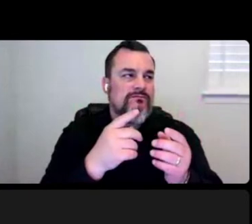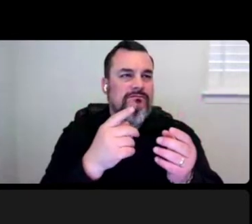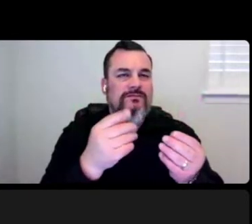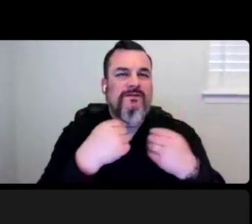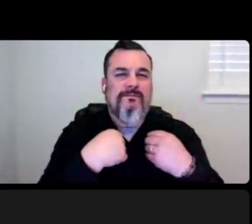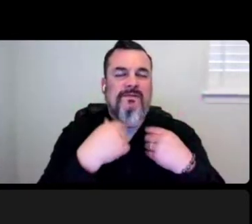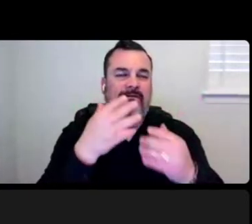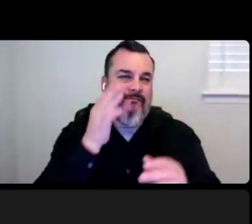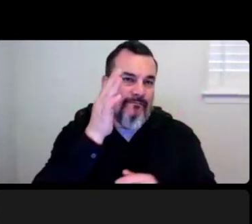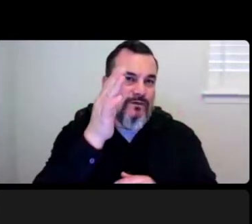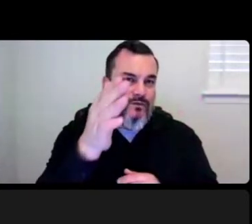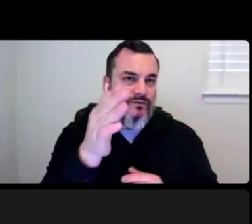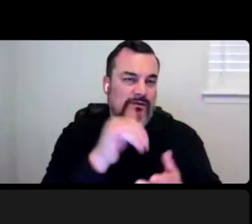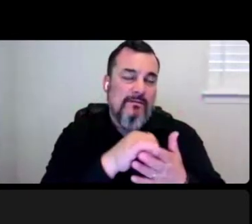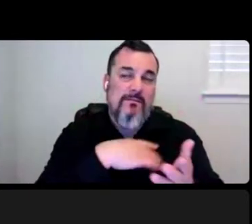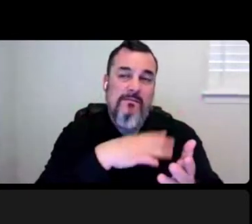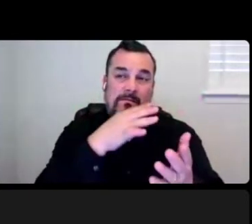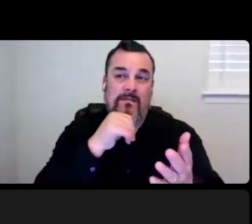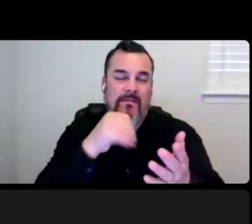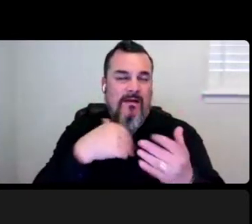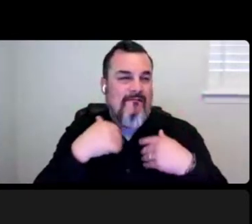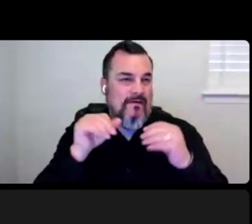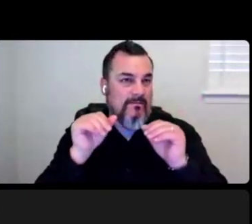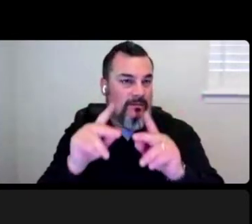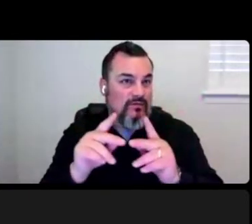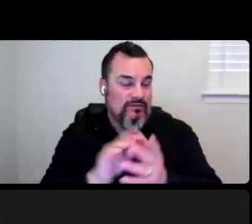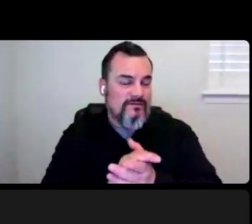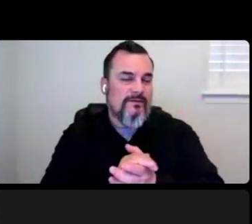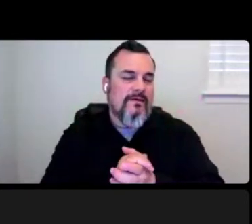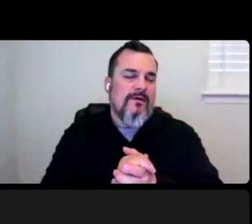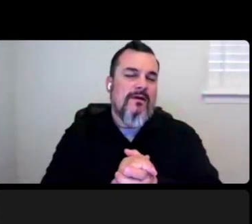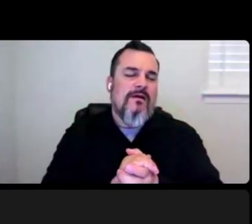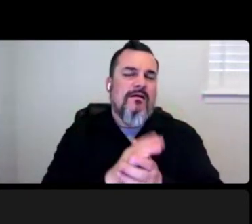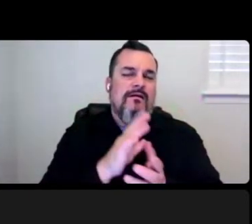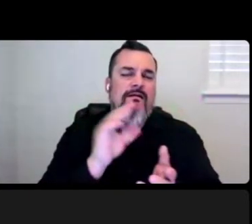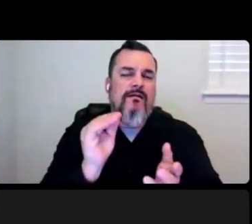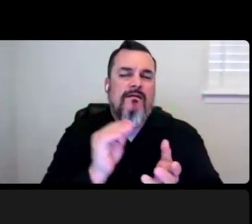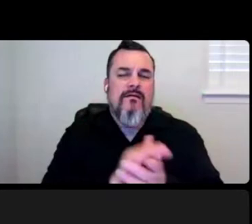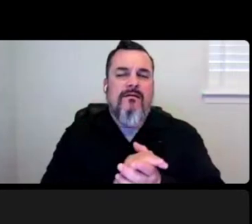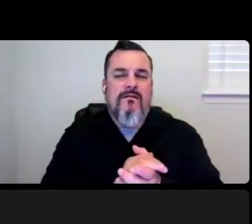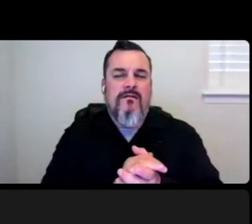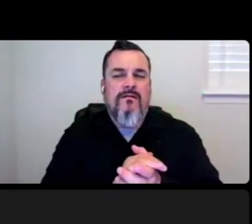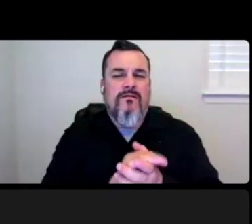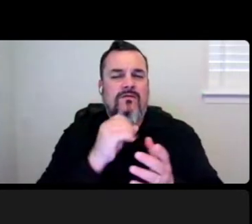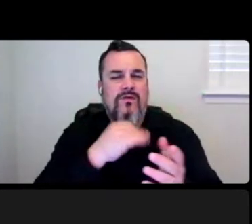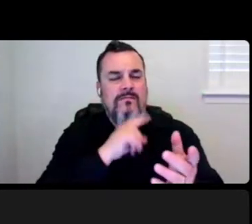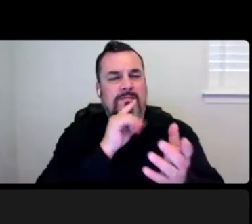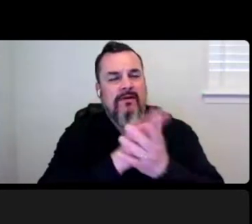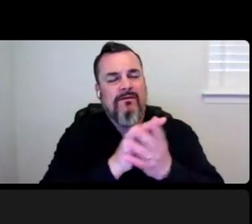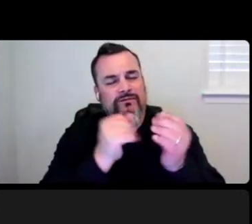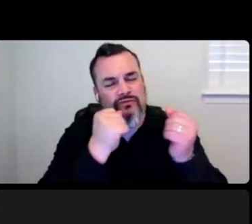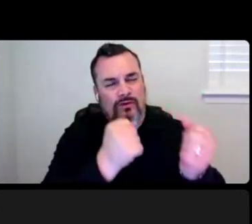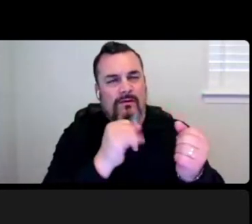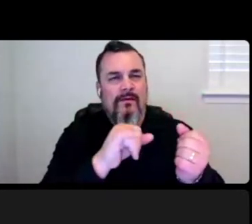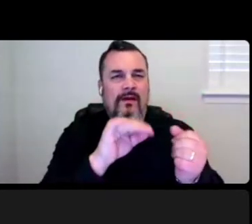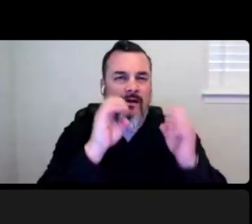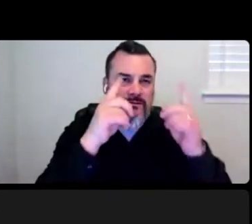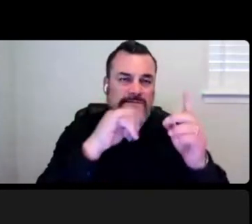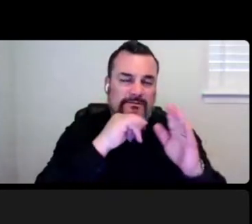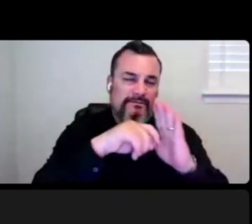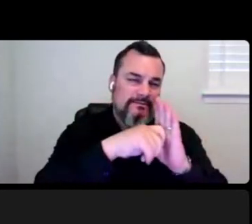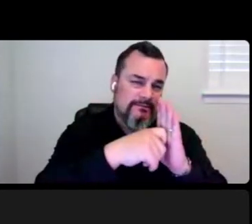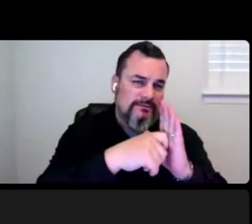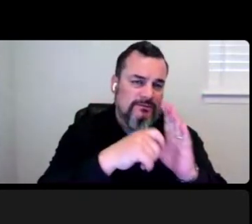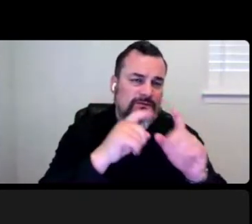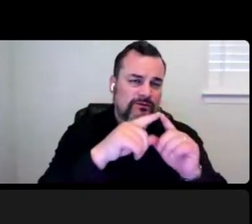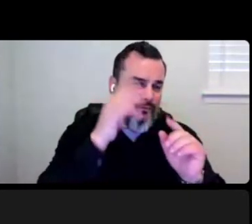me a future that my mom didn't have opportunity to have. And so I believe very strongly that education is the key